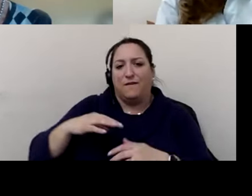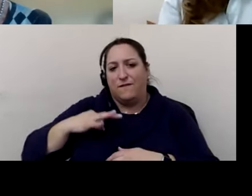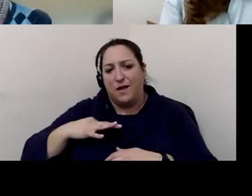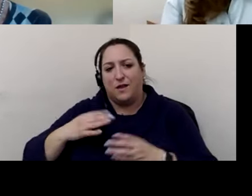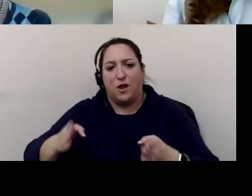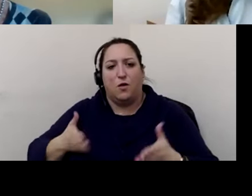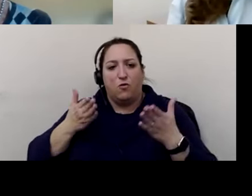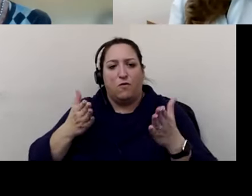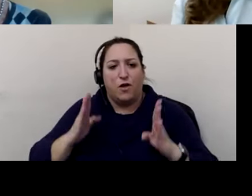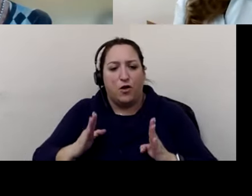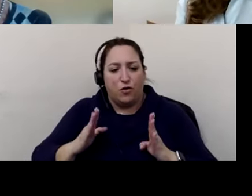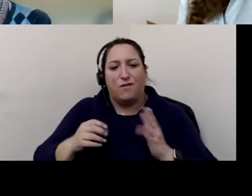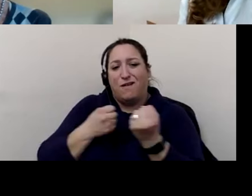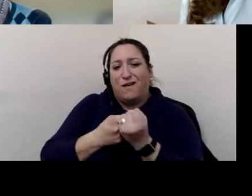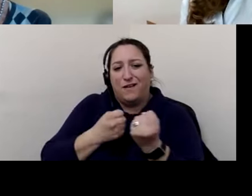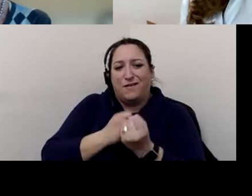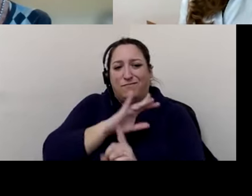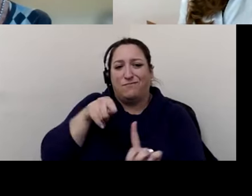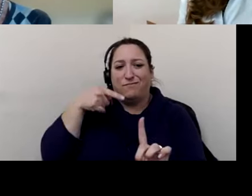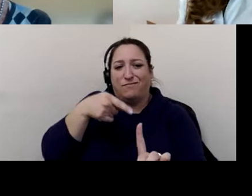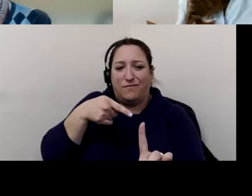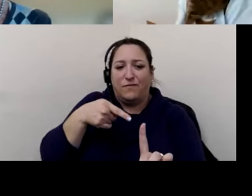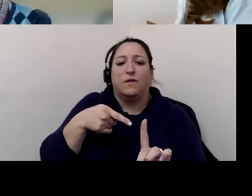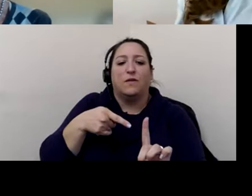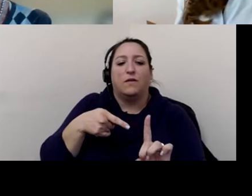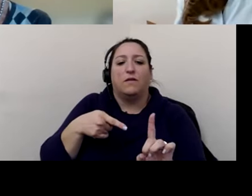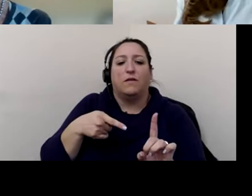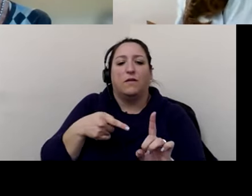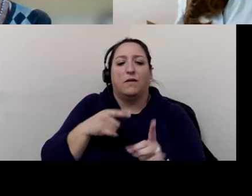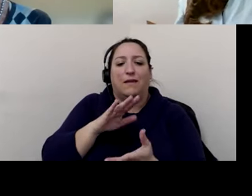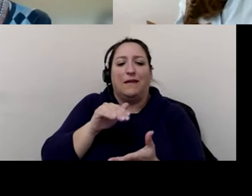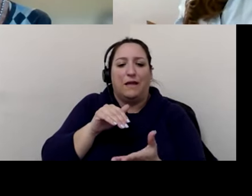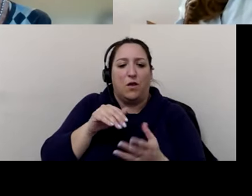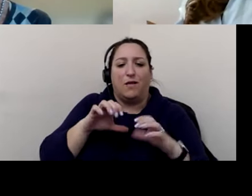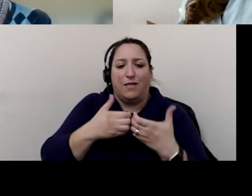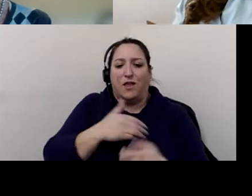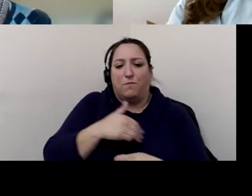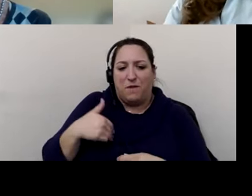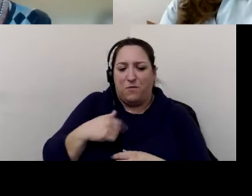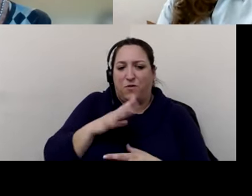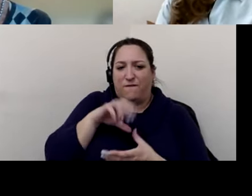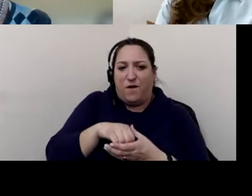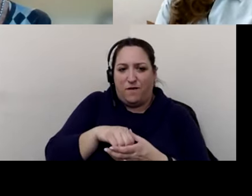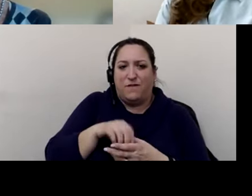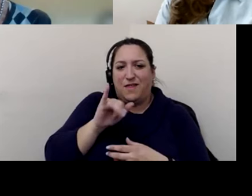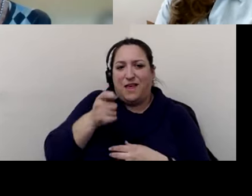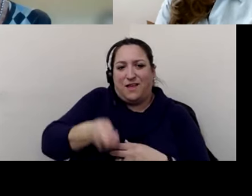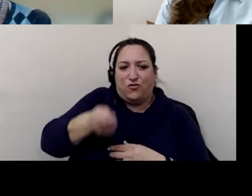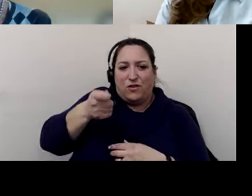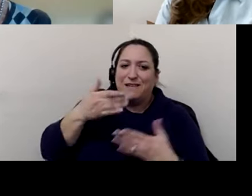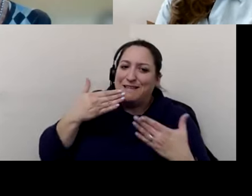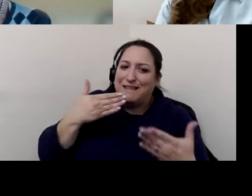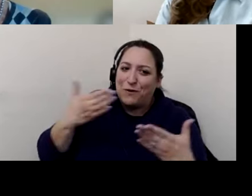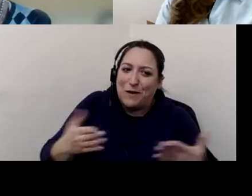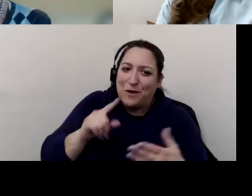providers. The advocacy was centered around the class members' entitlements outlined in the Willowbrook Permanent Injunction. So thank you for being